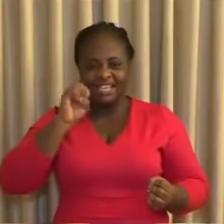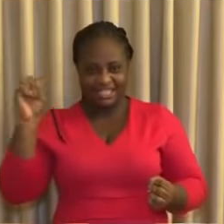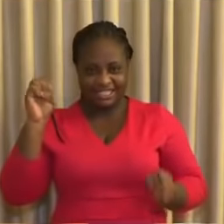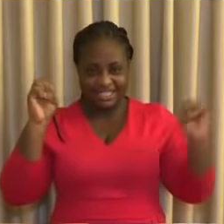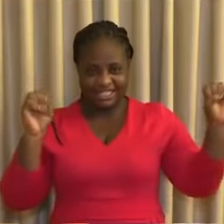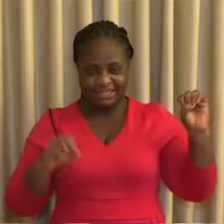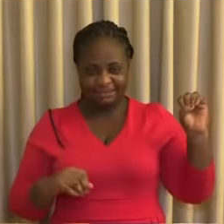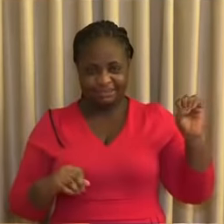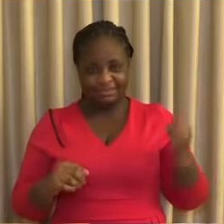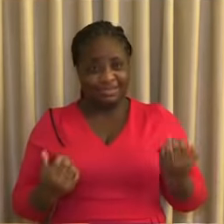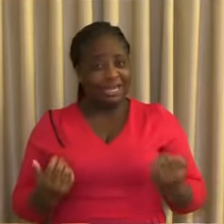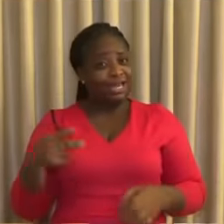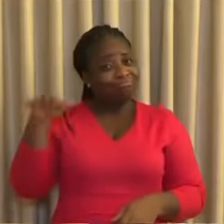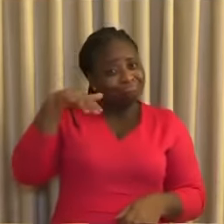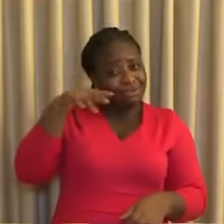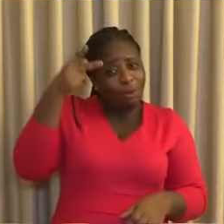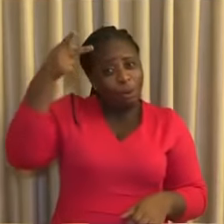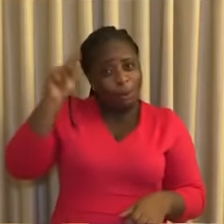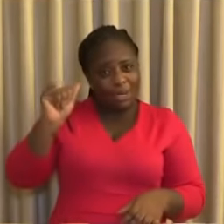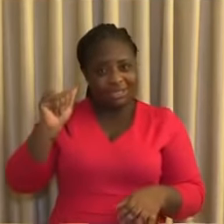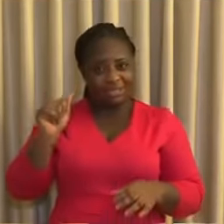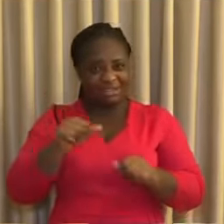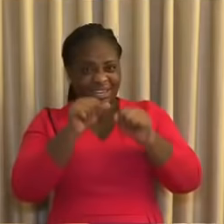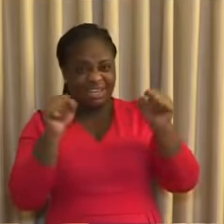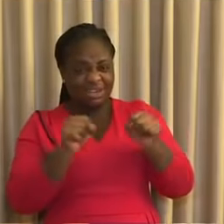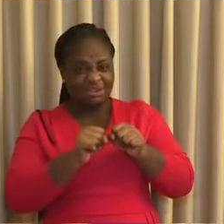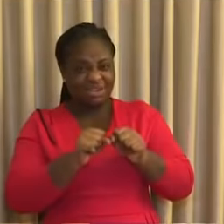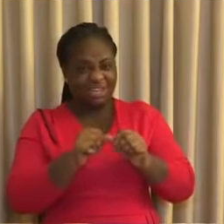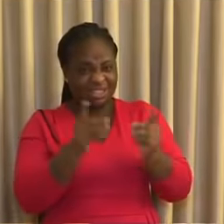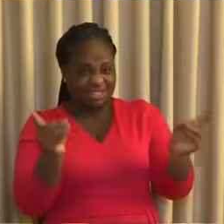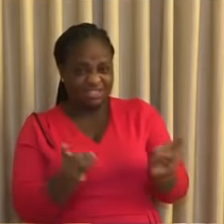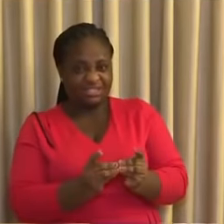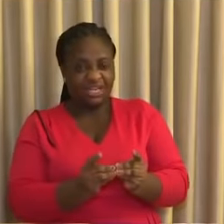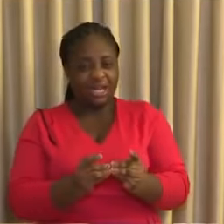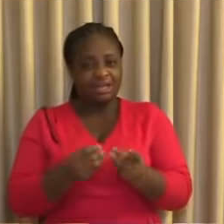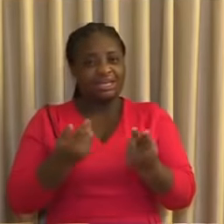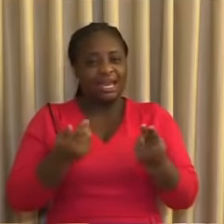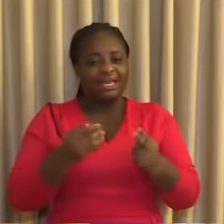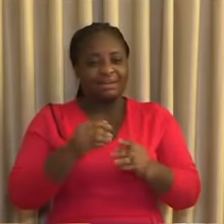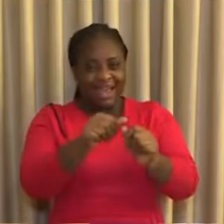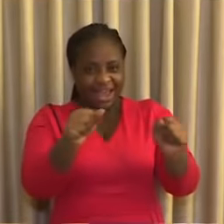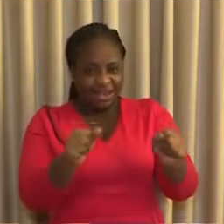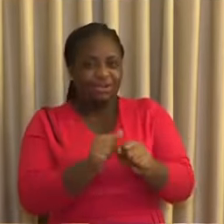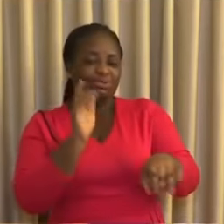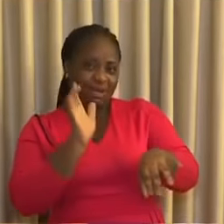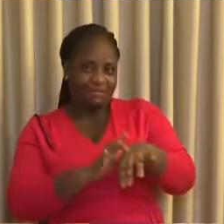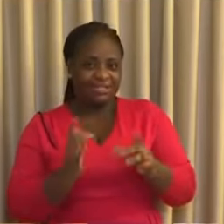Metropolitan Area and contiguous districts, the following areas are affected: Kumasi